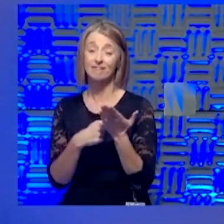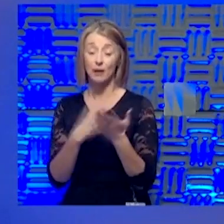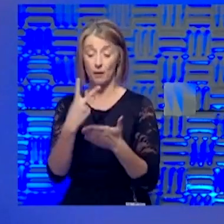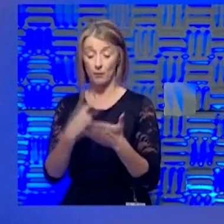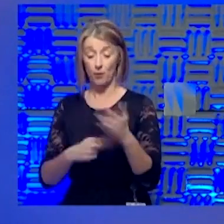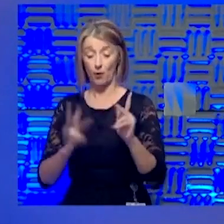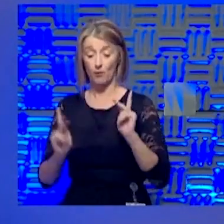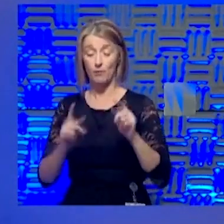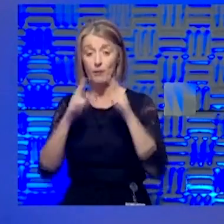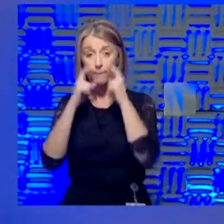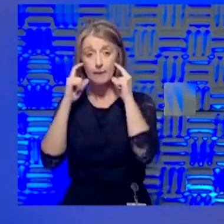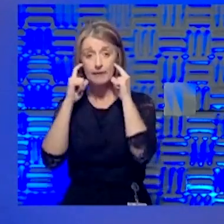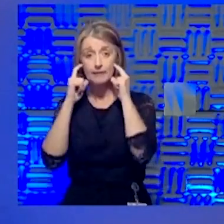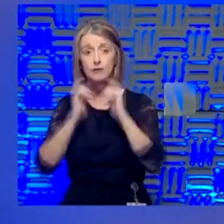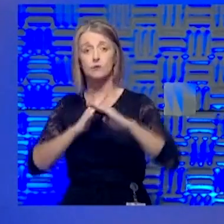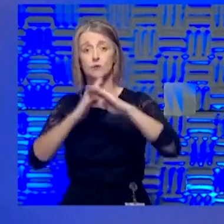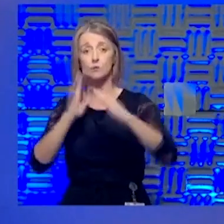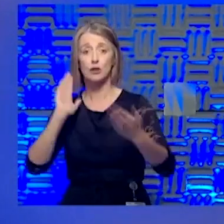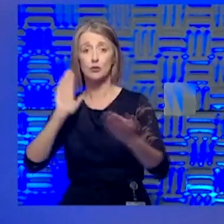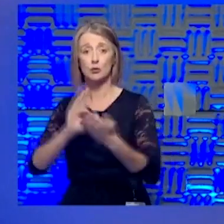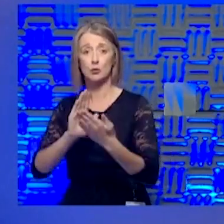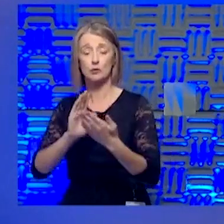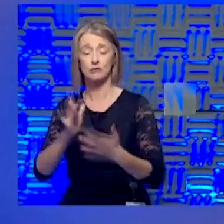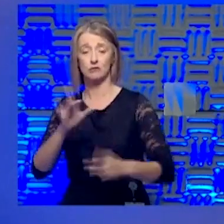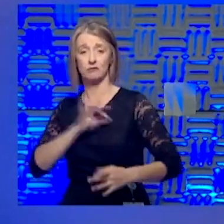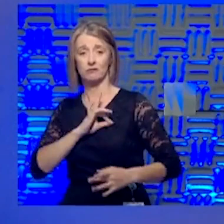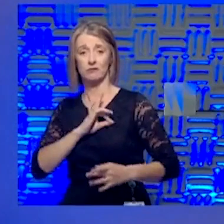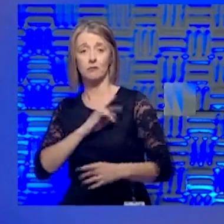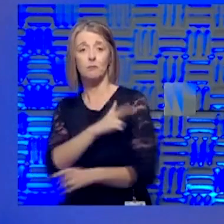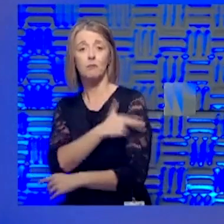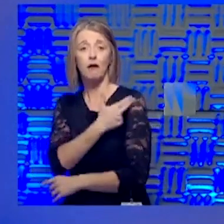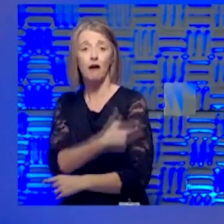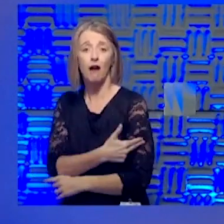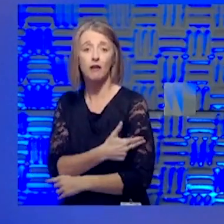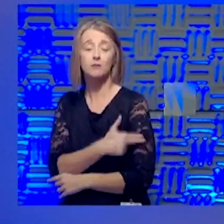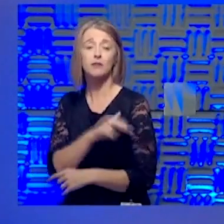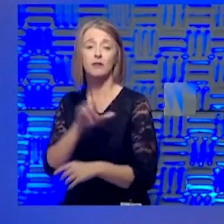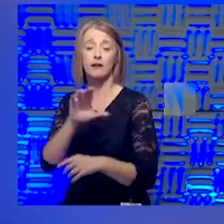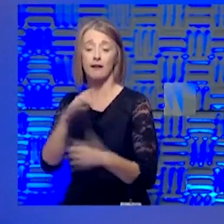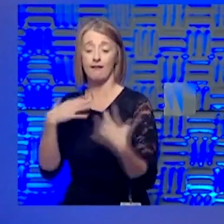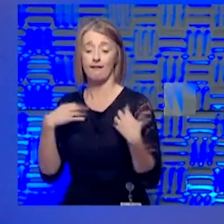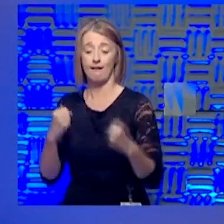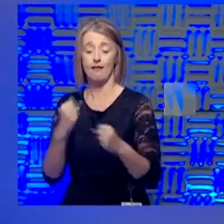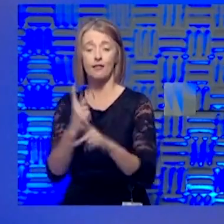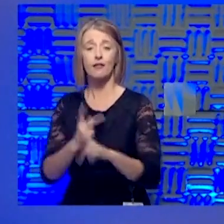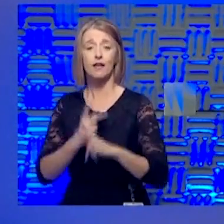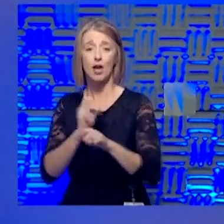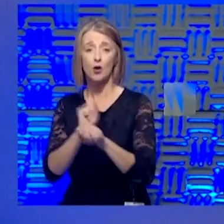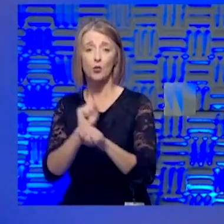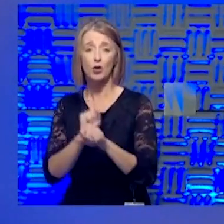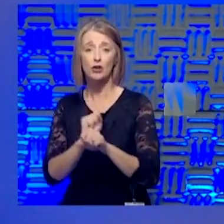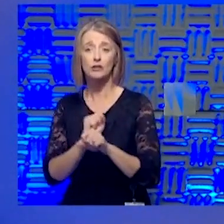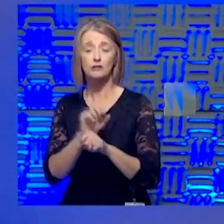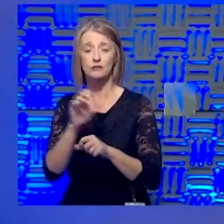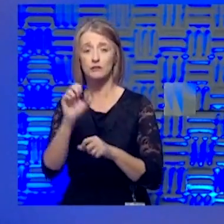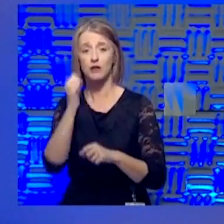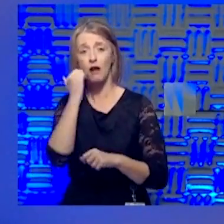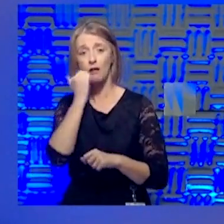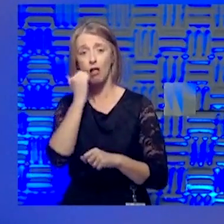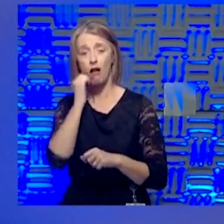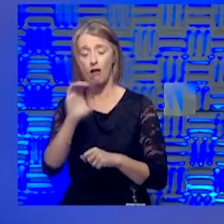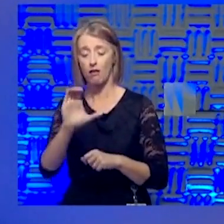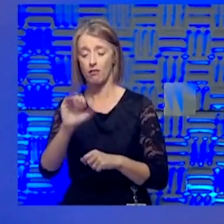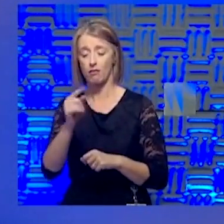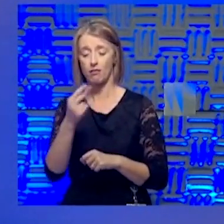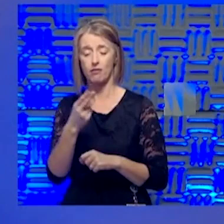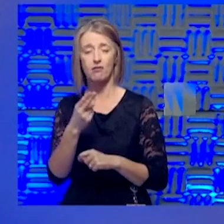both people are wearing masks, you certainly can reduce it. But for the purposes of hospital and healthcare workers, Again, the cloth face masks are not going to be